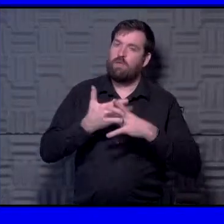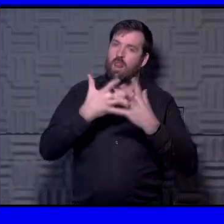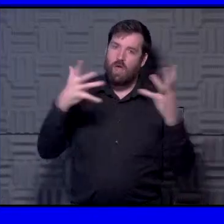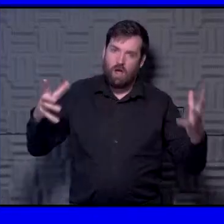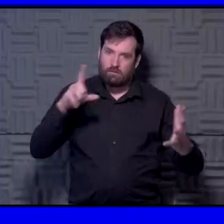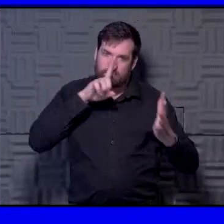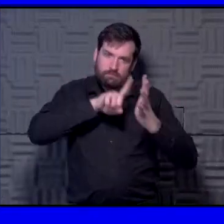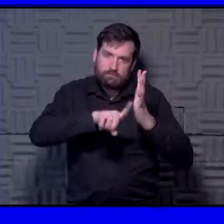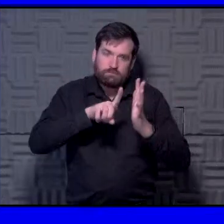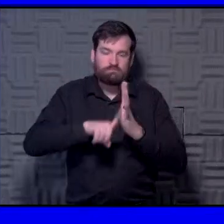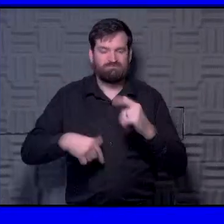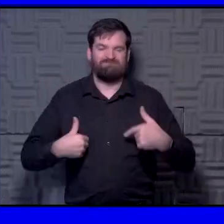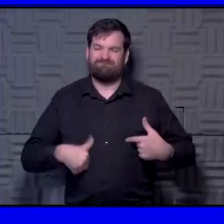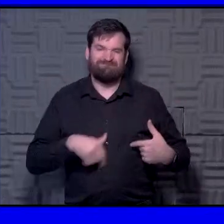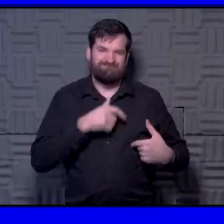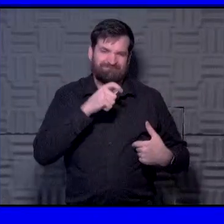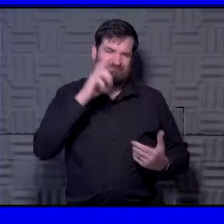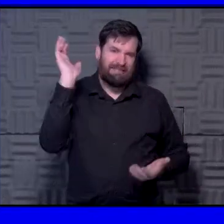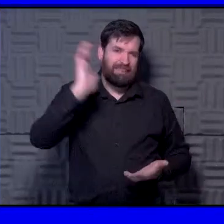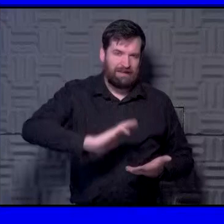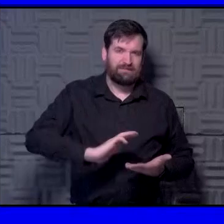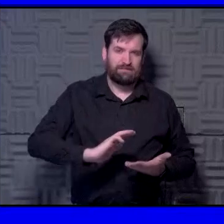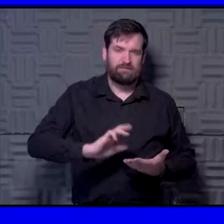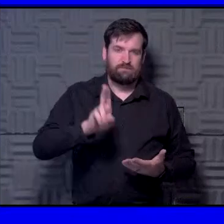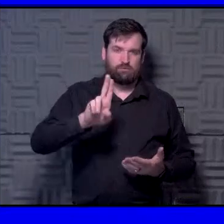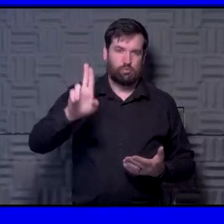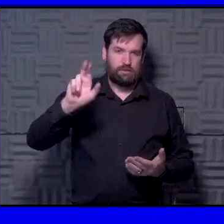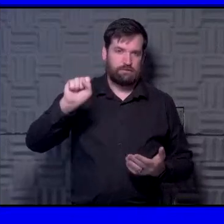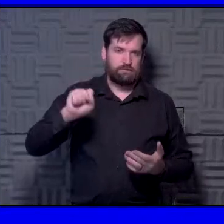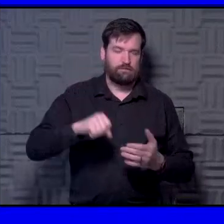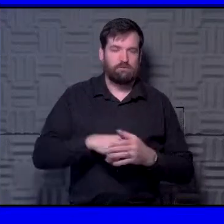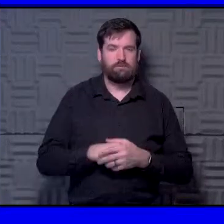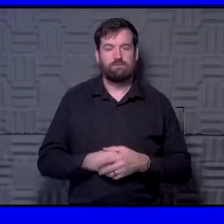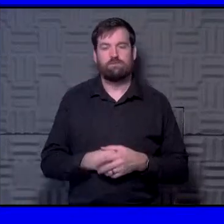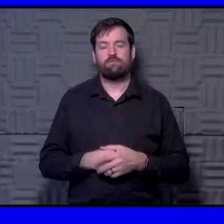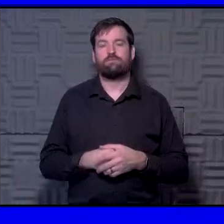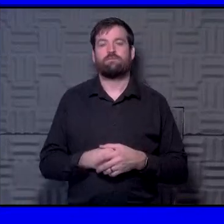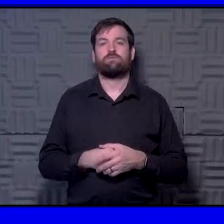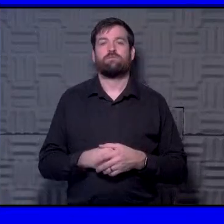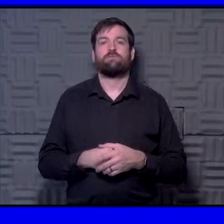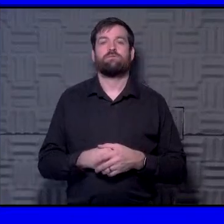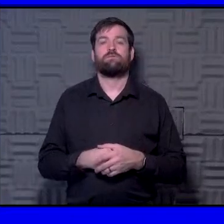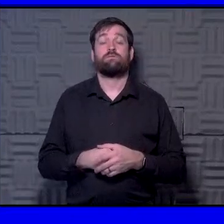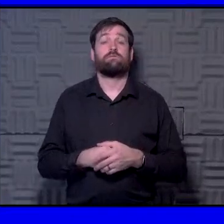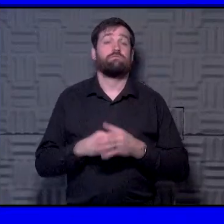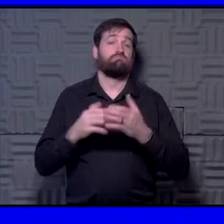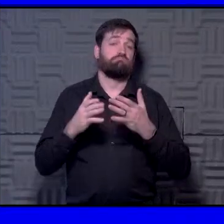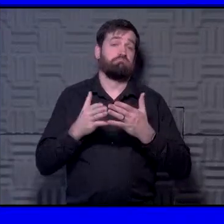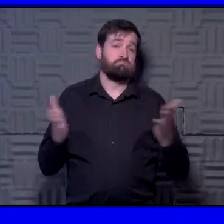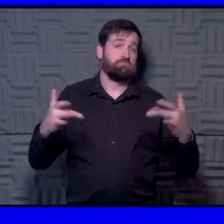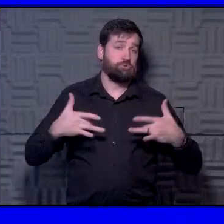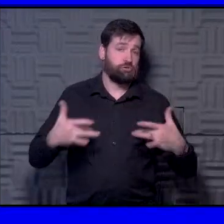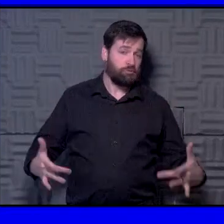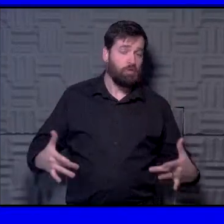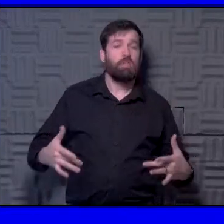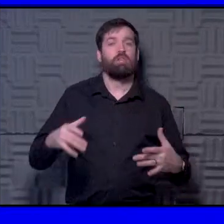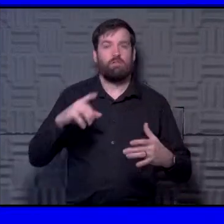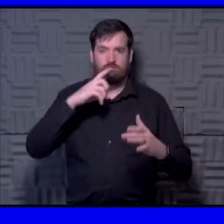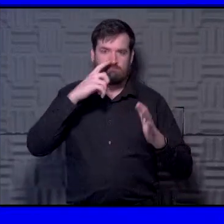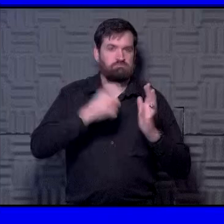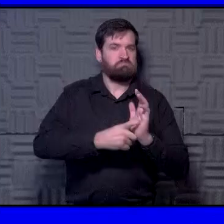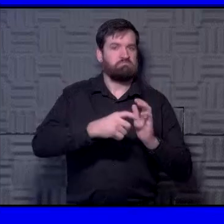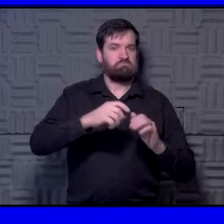sequencing. We aren't doing as much here in the United States per se. But in general, yes, they found it in